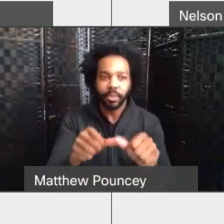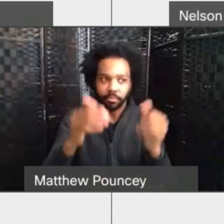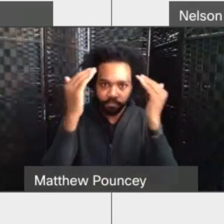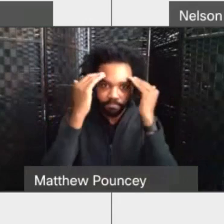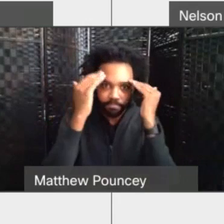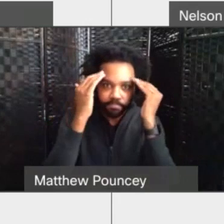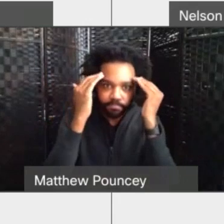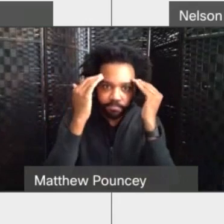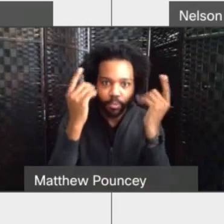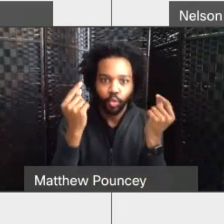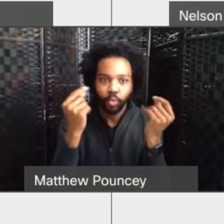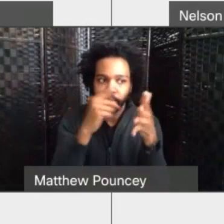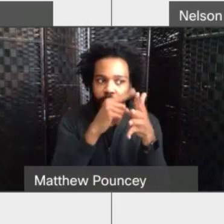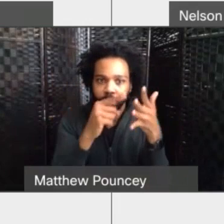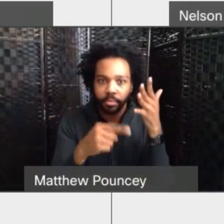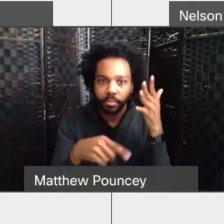practices.